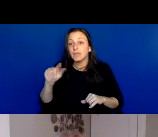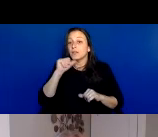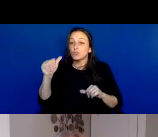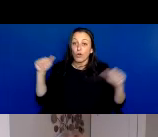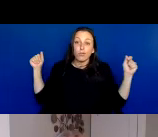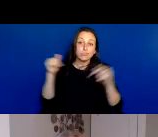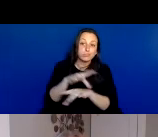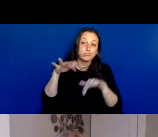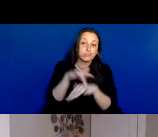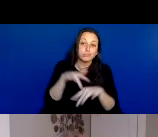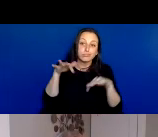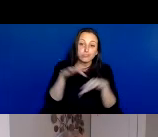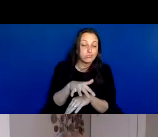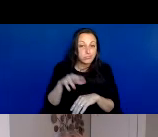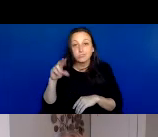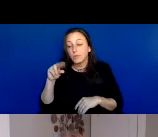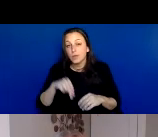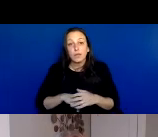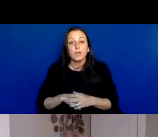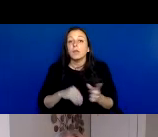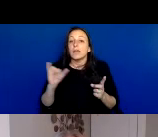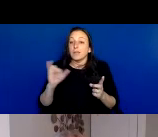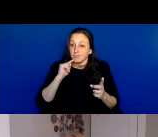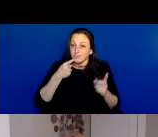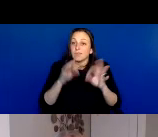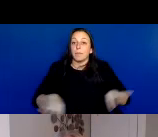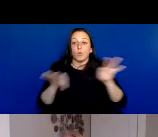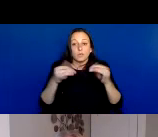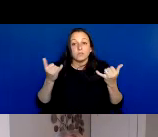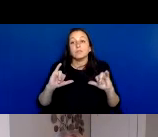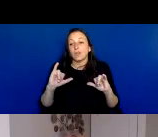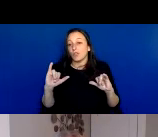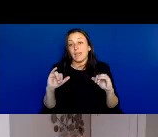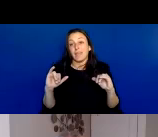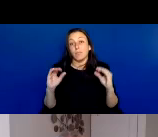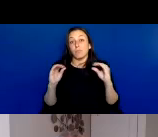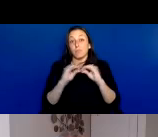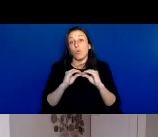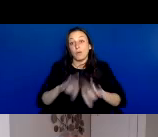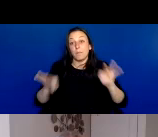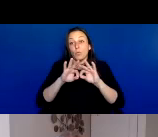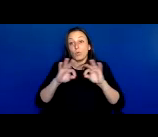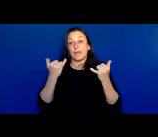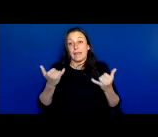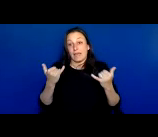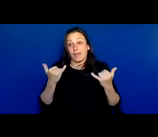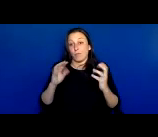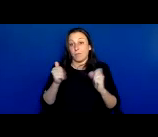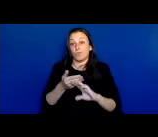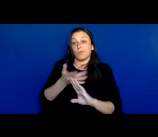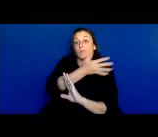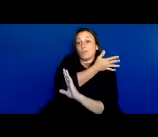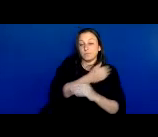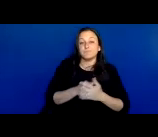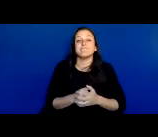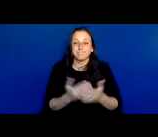to be really important and as important now as they have been throughout the pandemic. Thank you. Great,